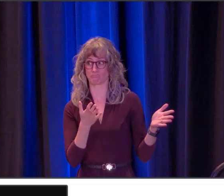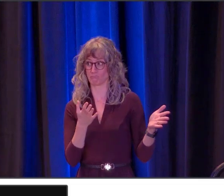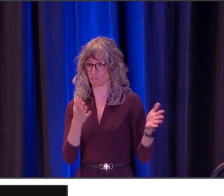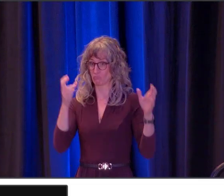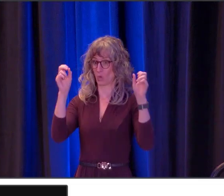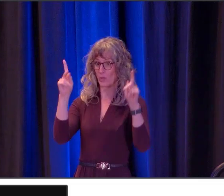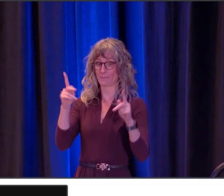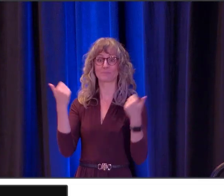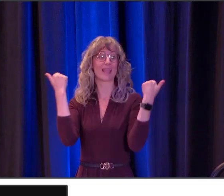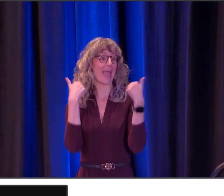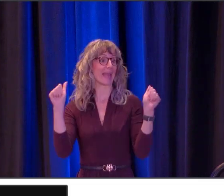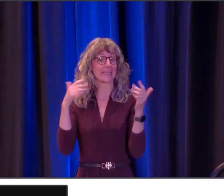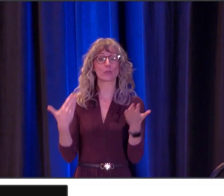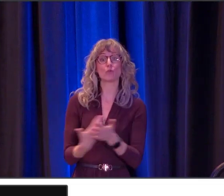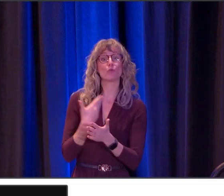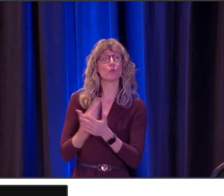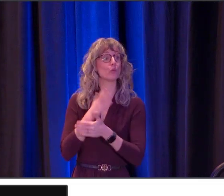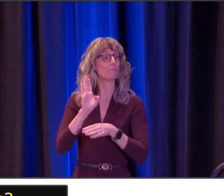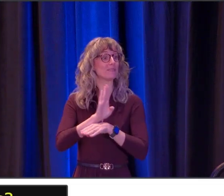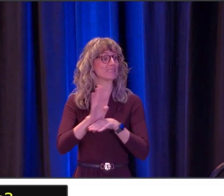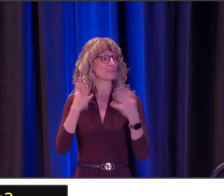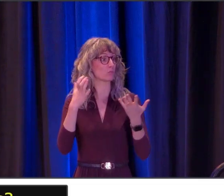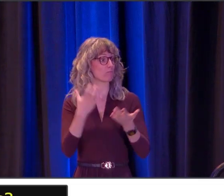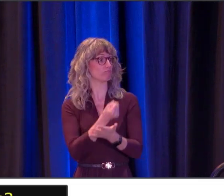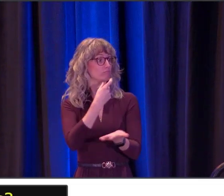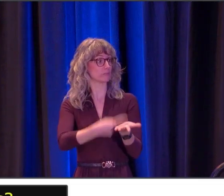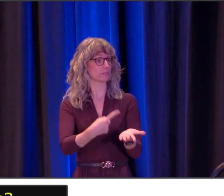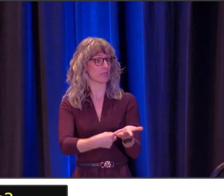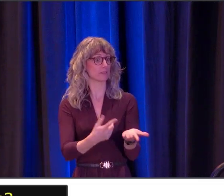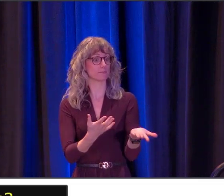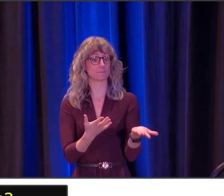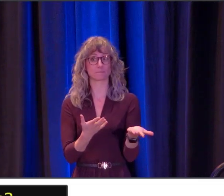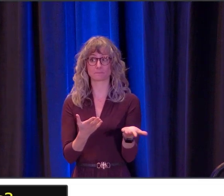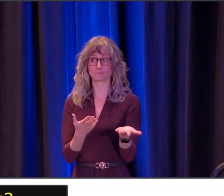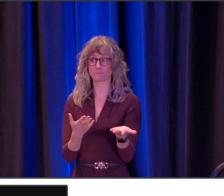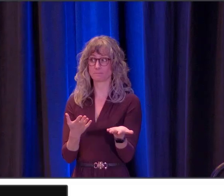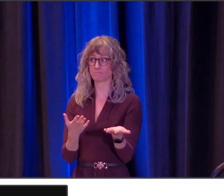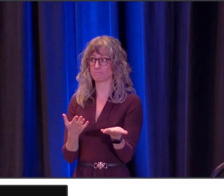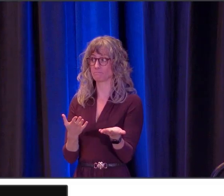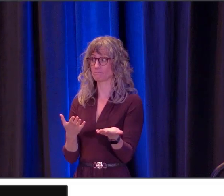Okay, any new business folks wish to discuss today?